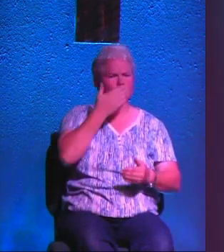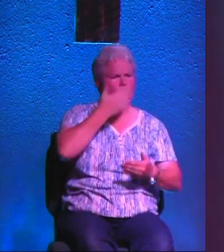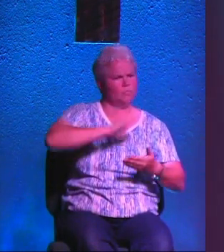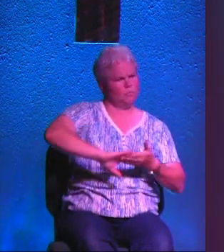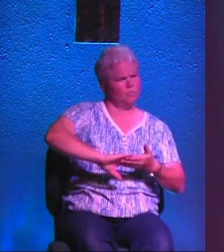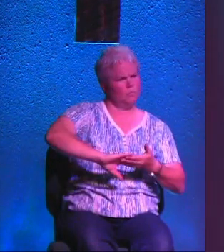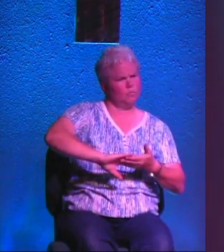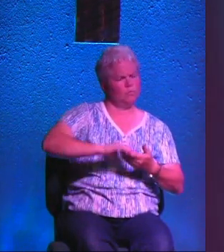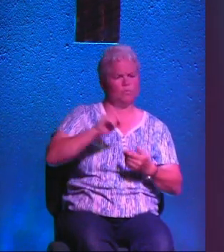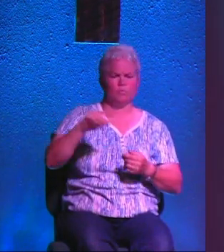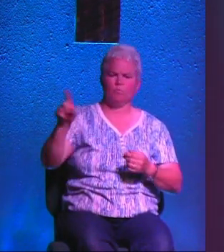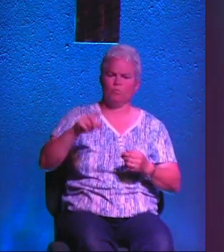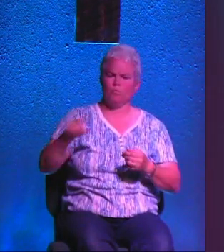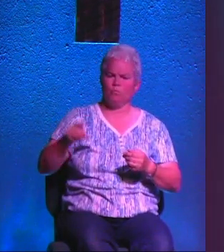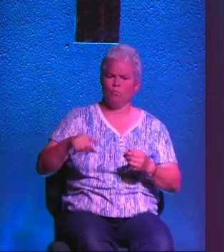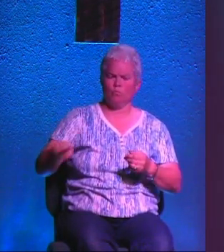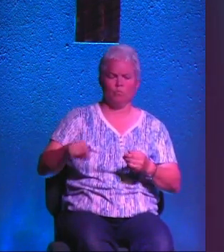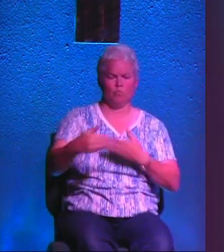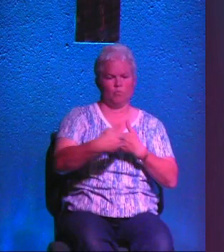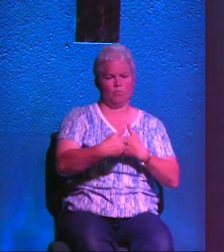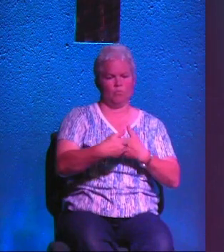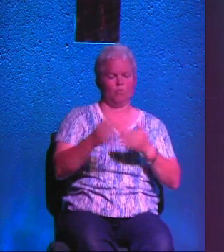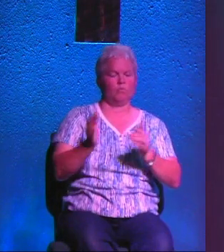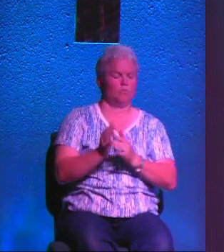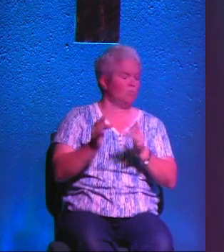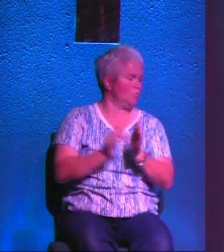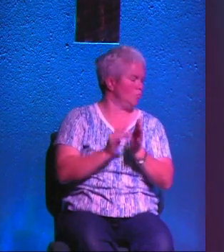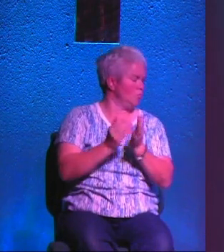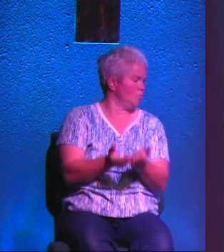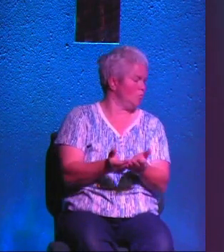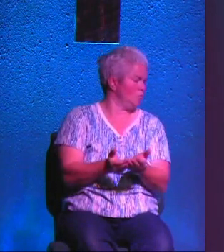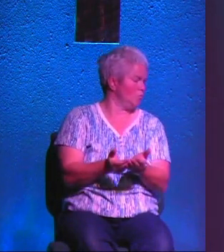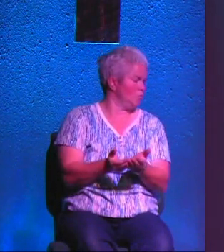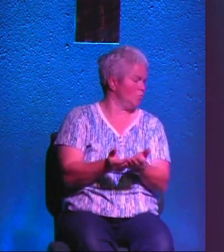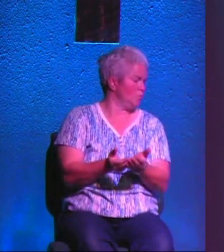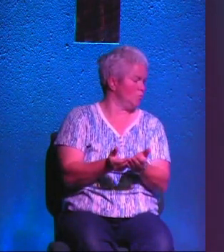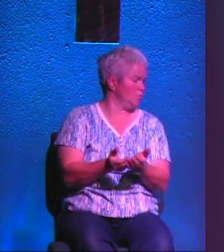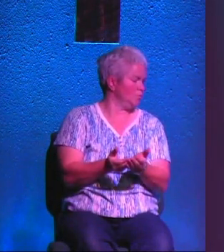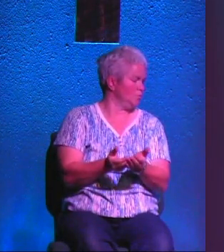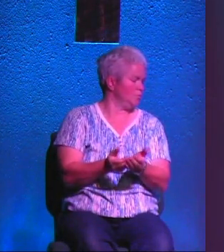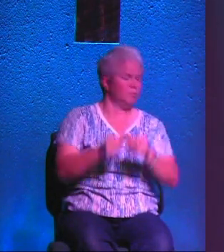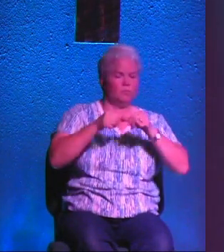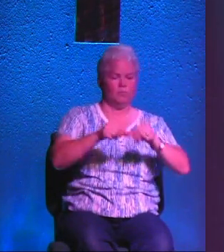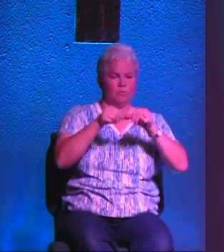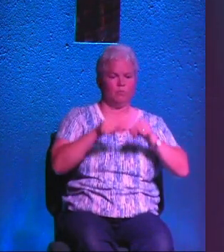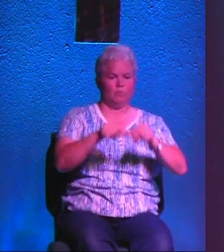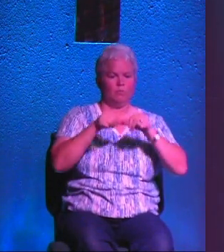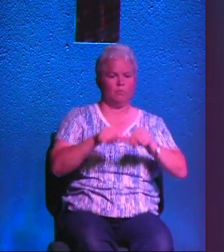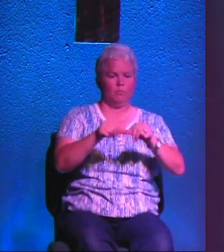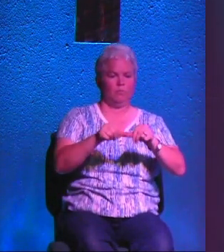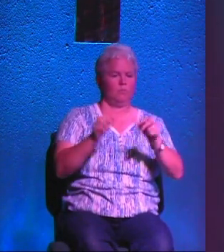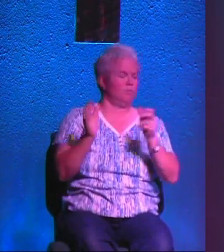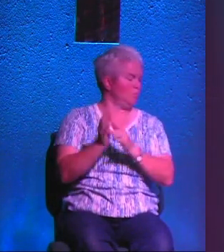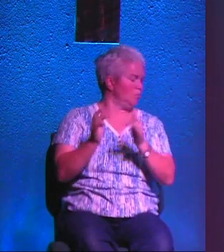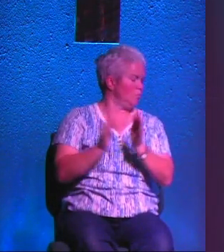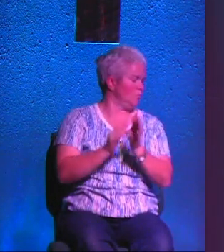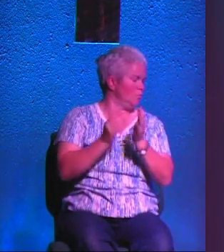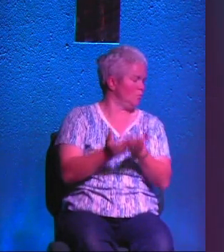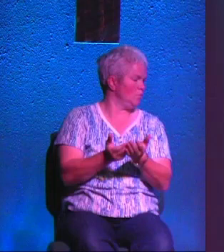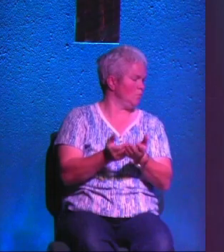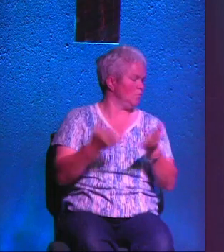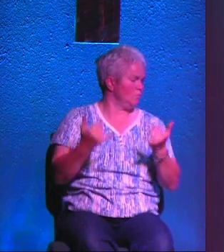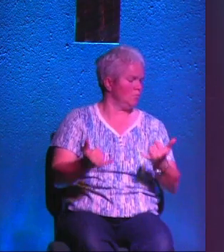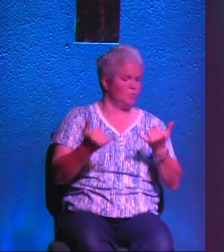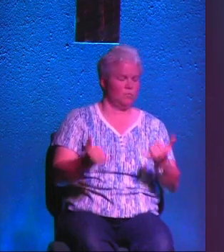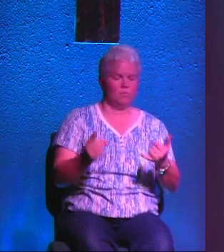negatives to checking everything against Scripture. So be a Berean, be constantly in your Scriptures.